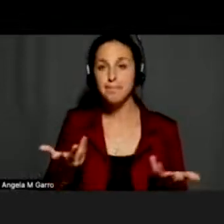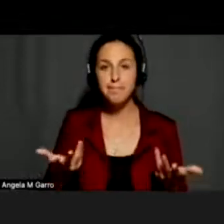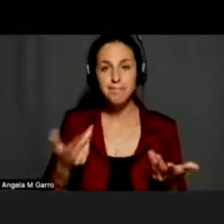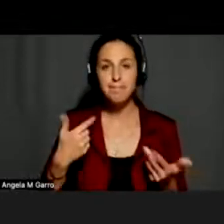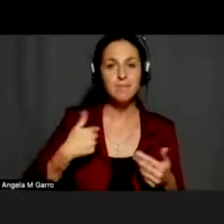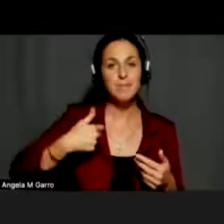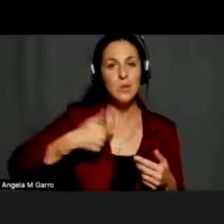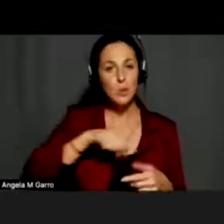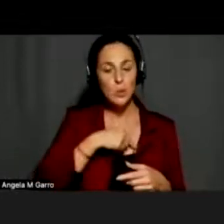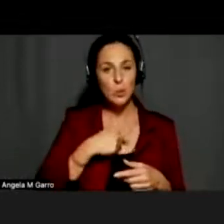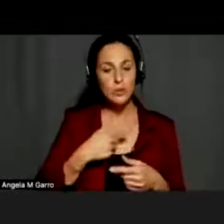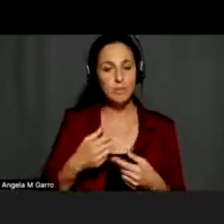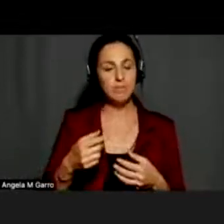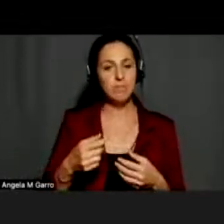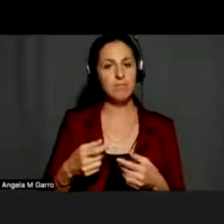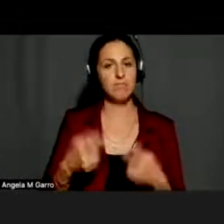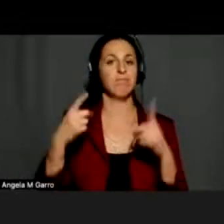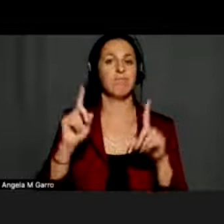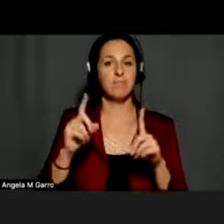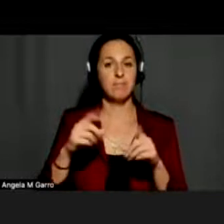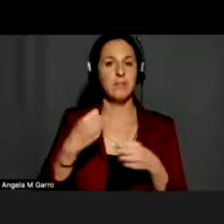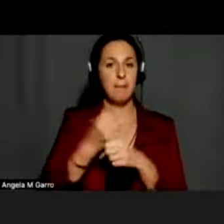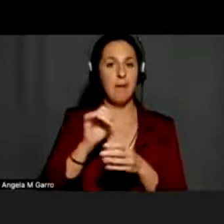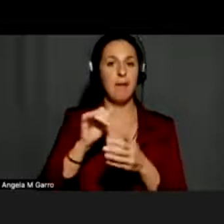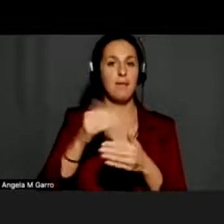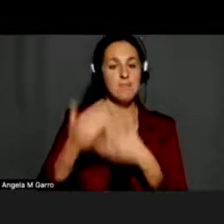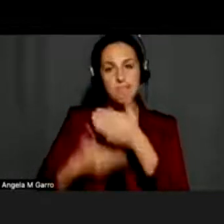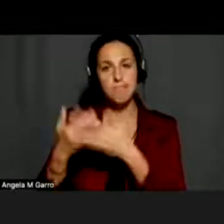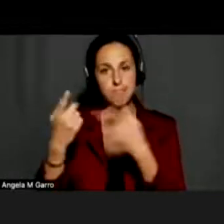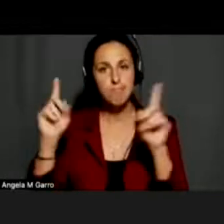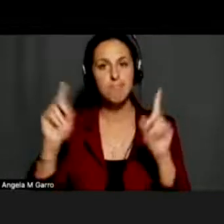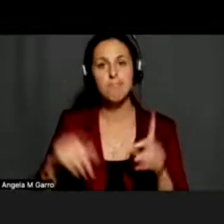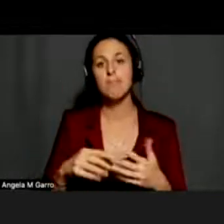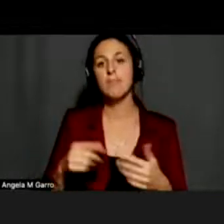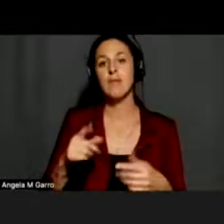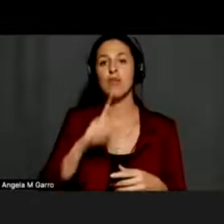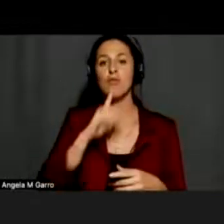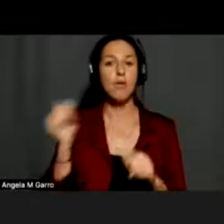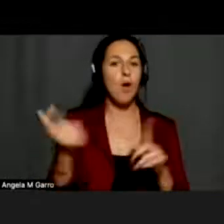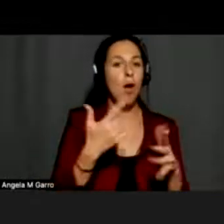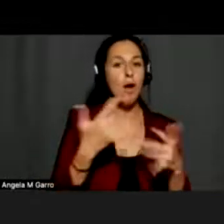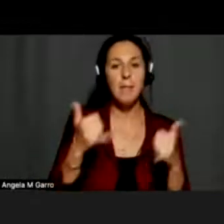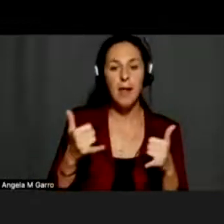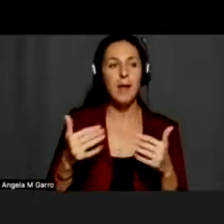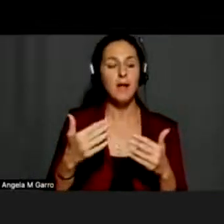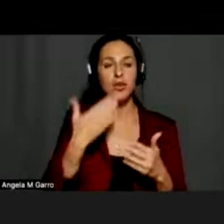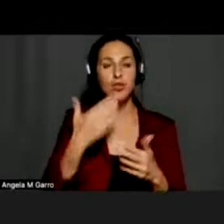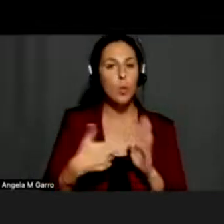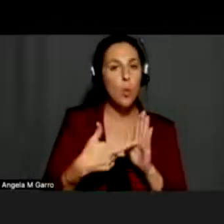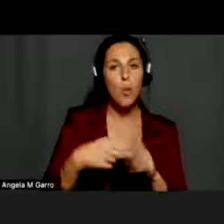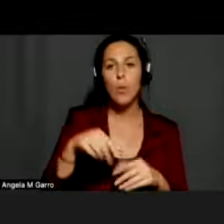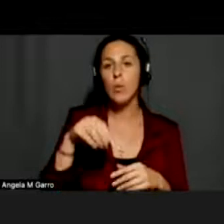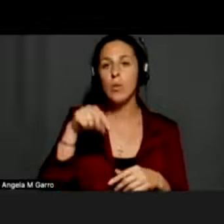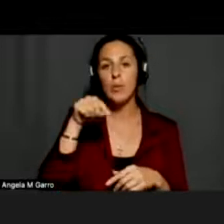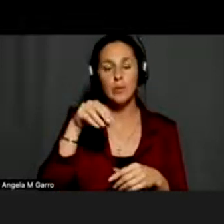have made this happen. I think everyone played their role, and I want to also thank our community members that have